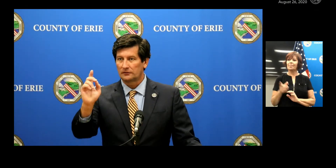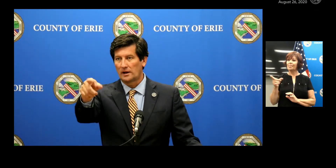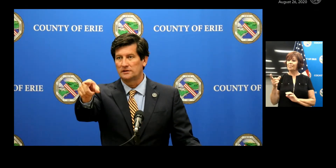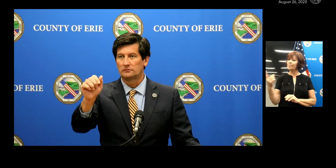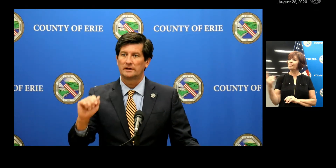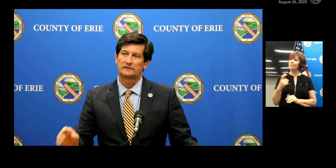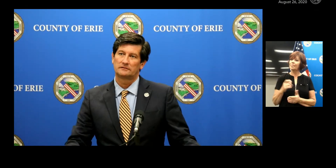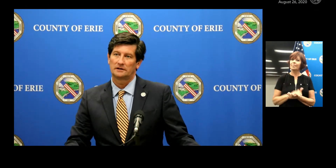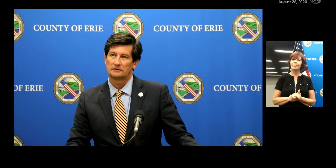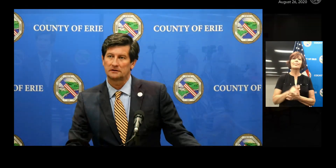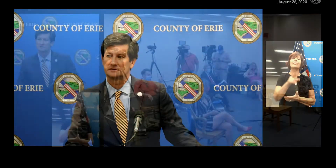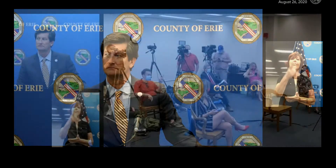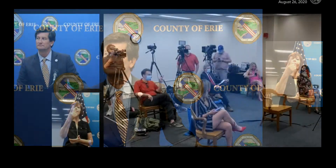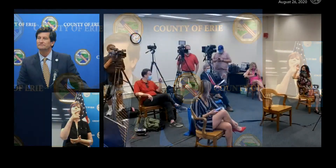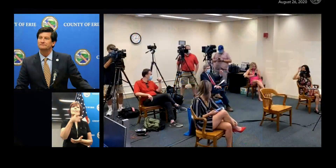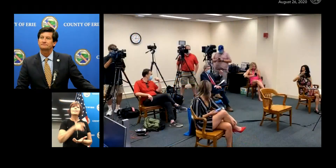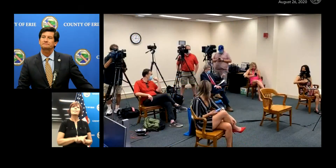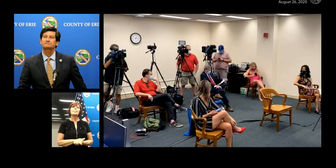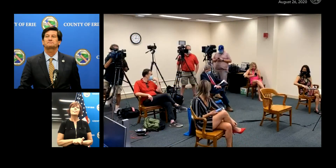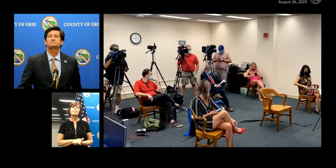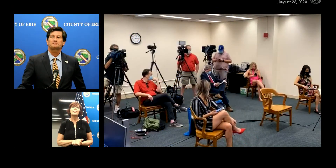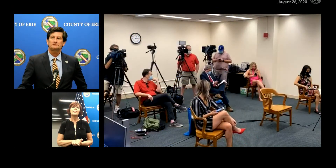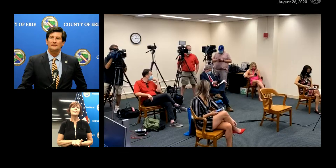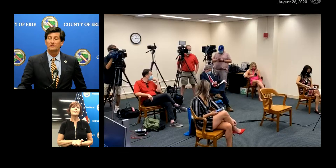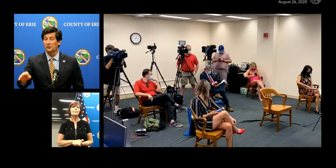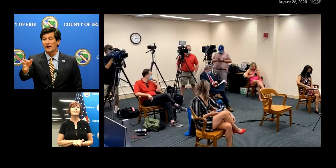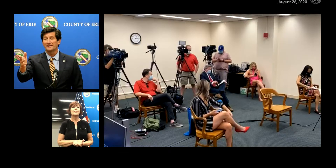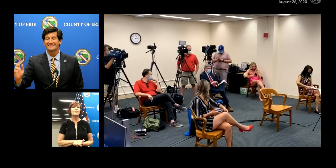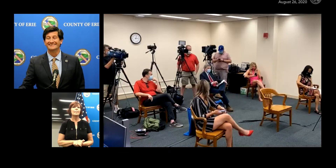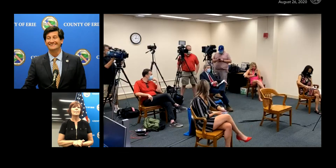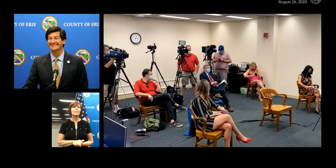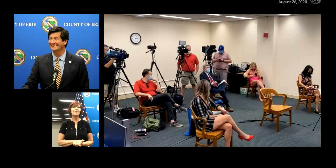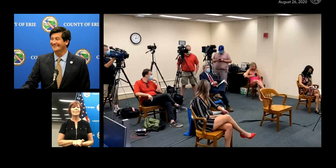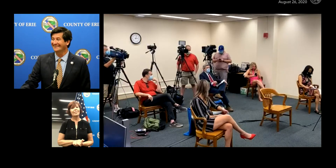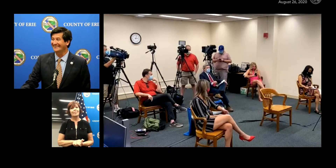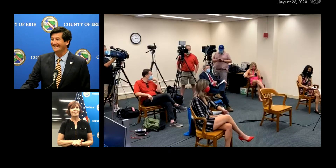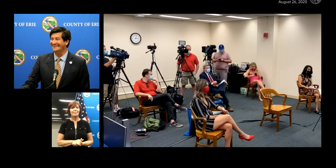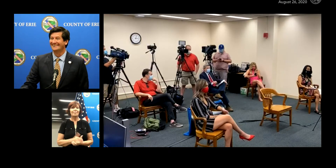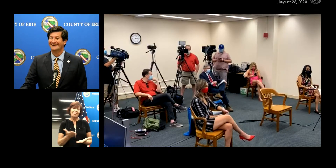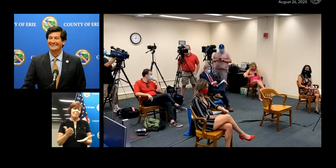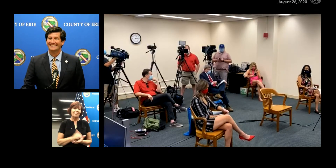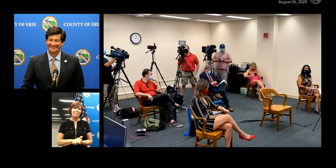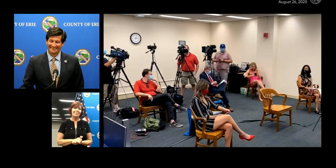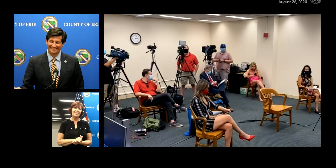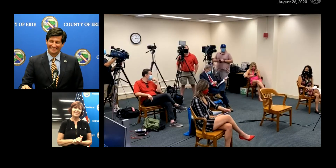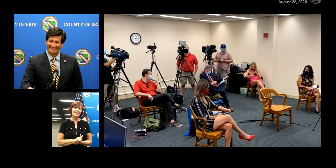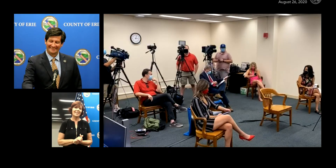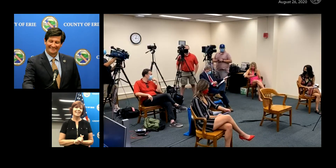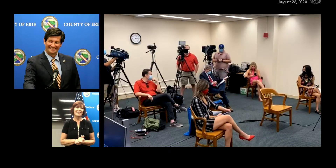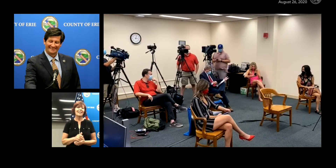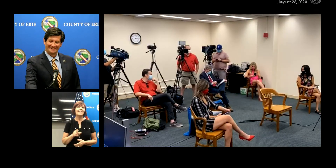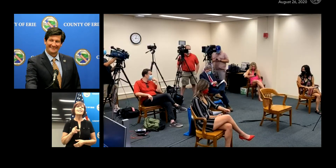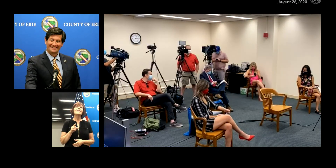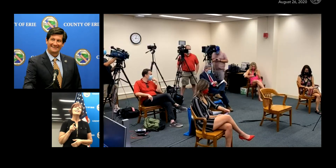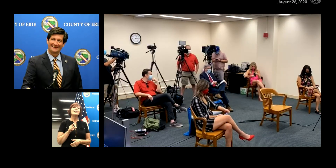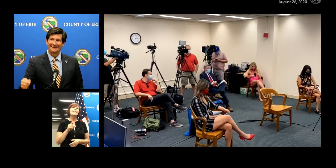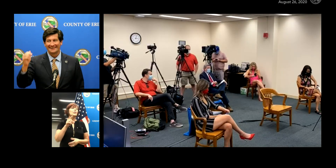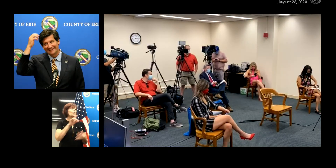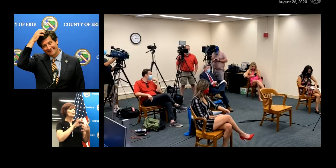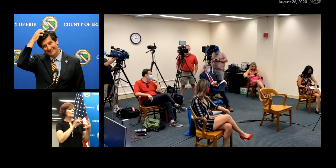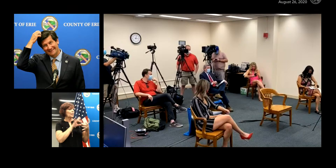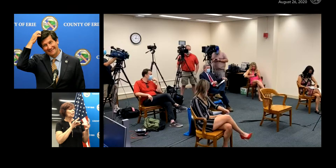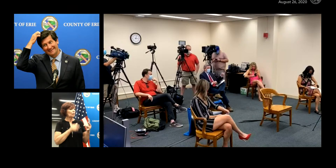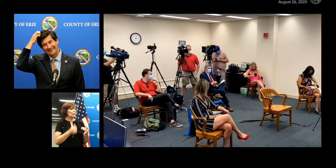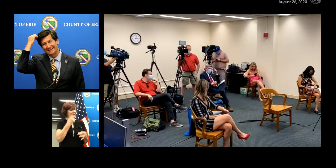I think, Ron, you were next. You had a question. Okay. Thank you. If you don't want to. Yeah, might as well. You mentioned most